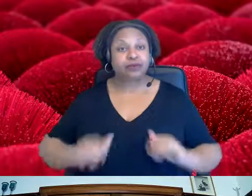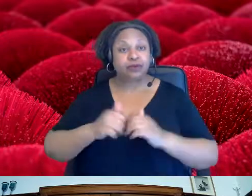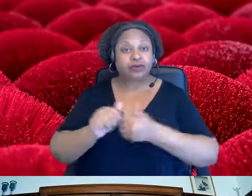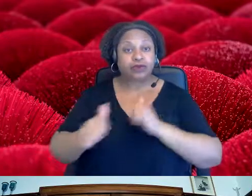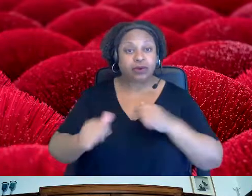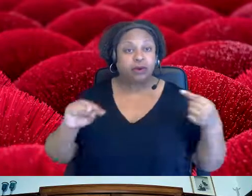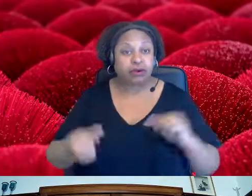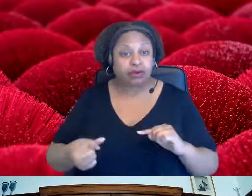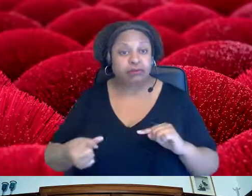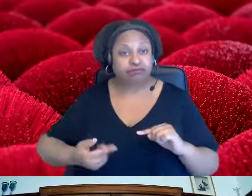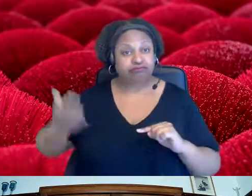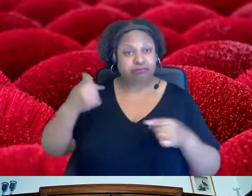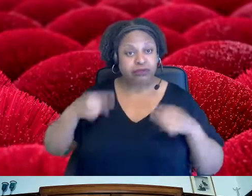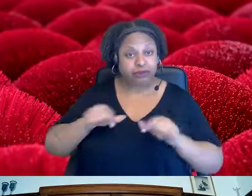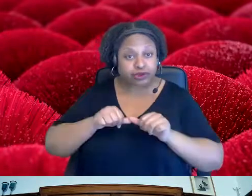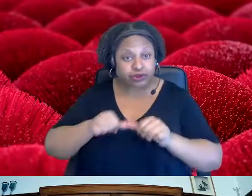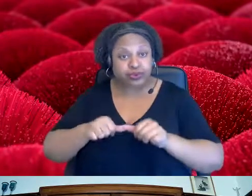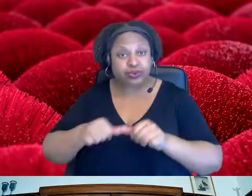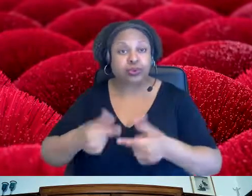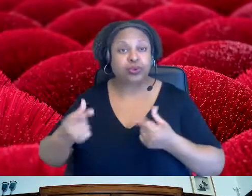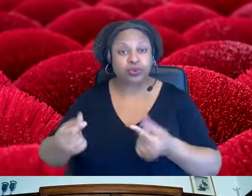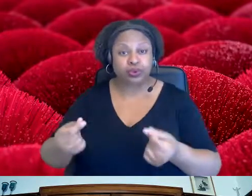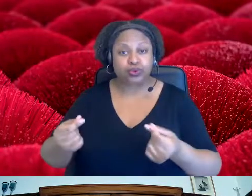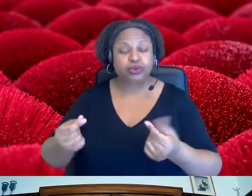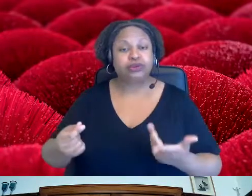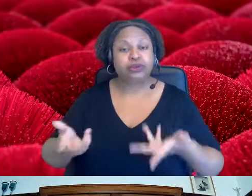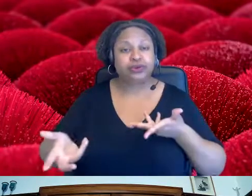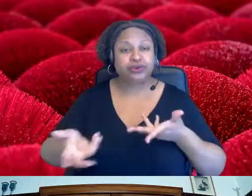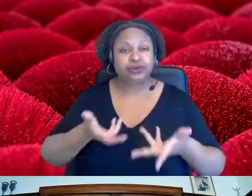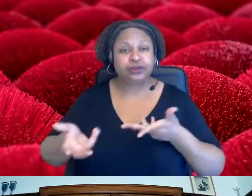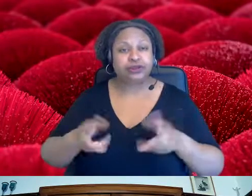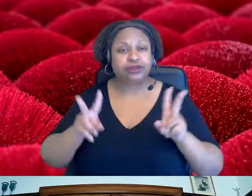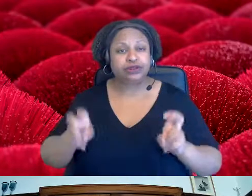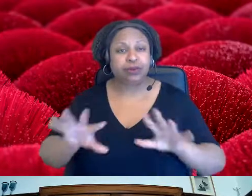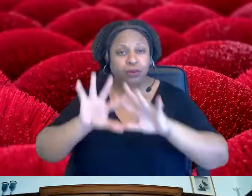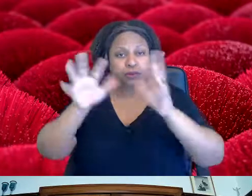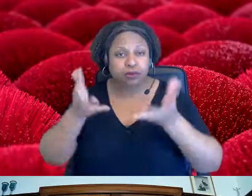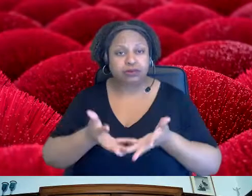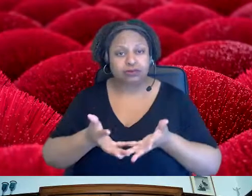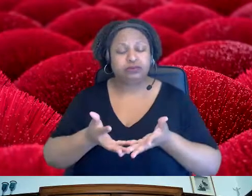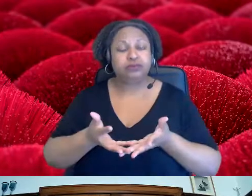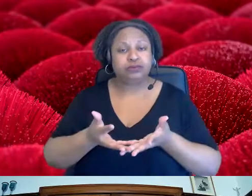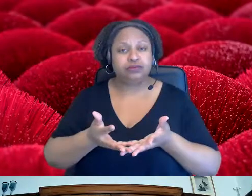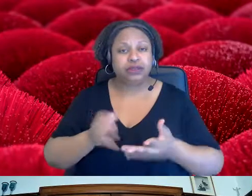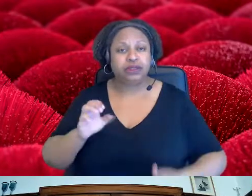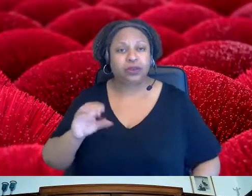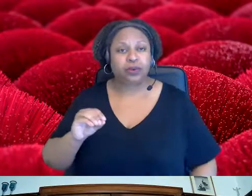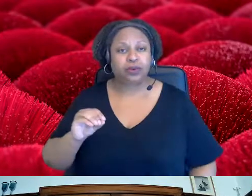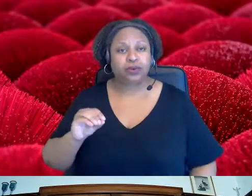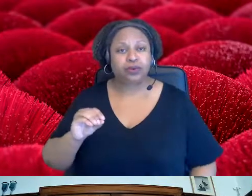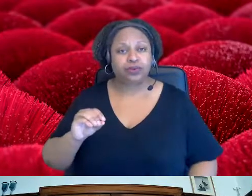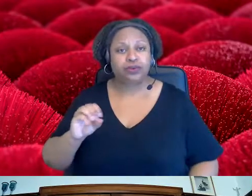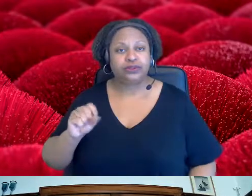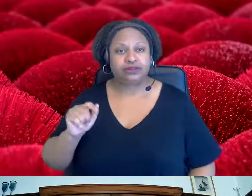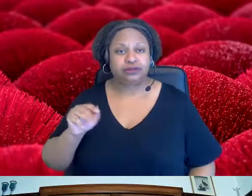continues to happen is treating it like a holistic ecosystem. It's all part of the same